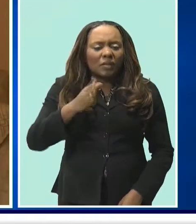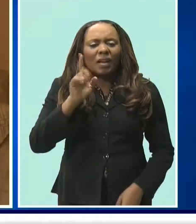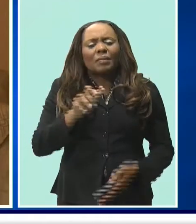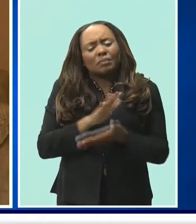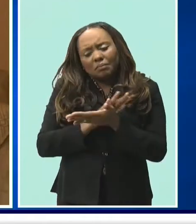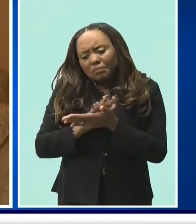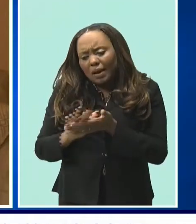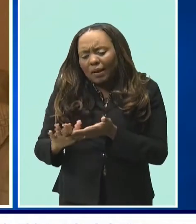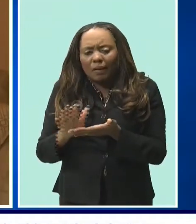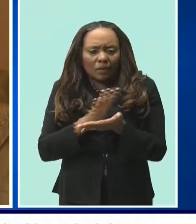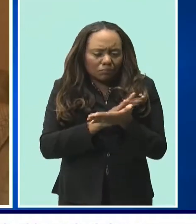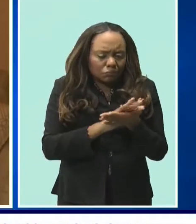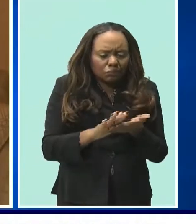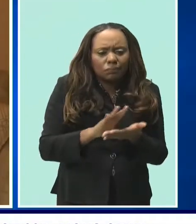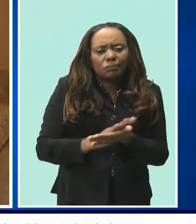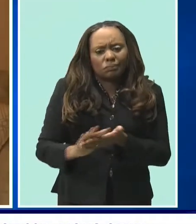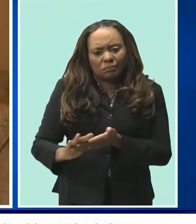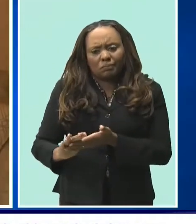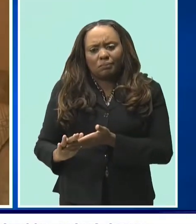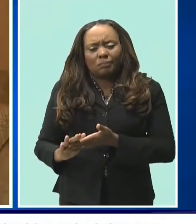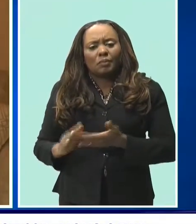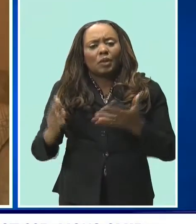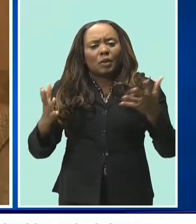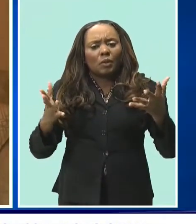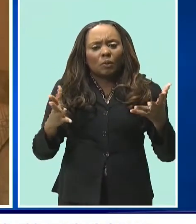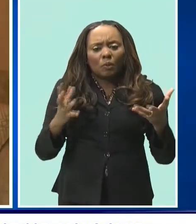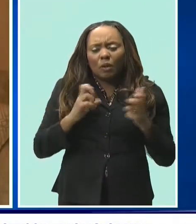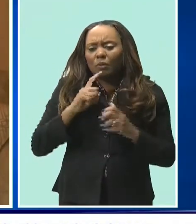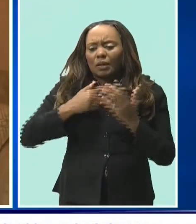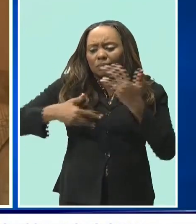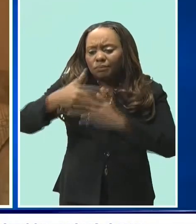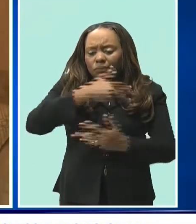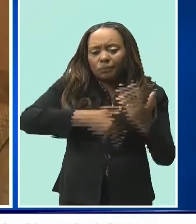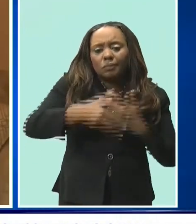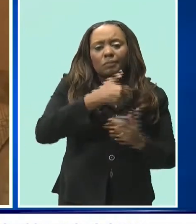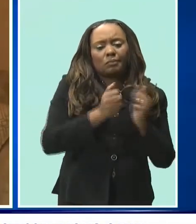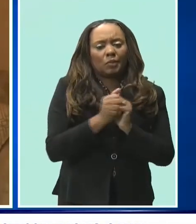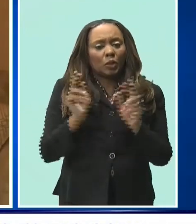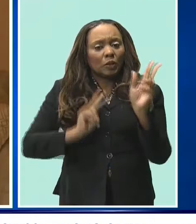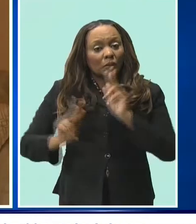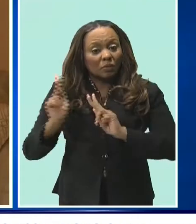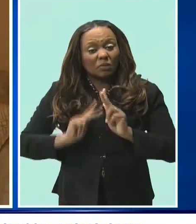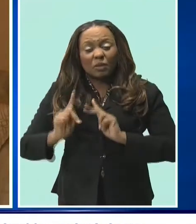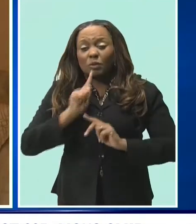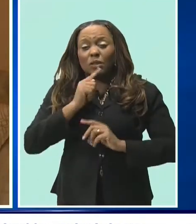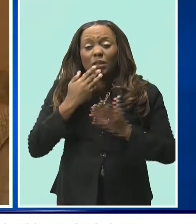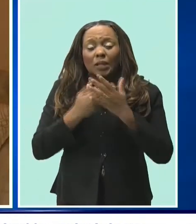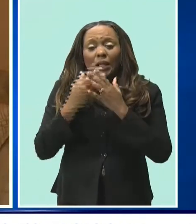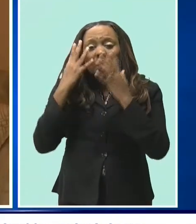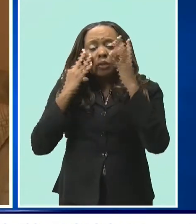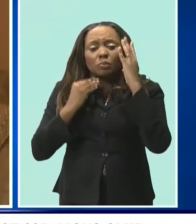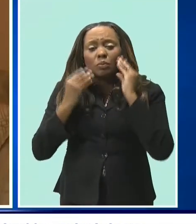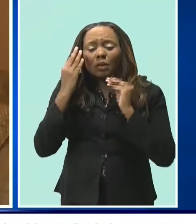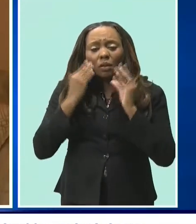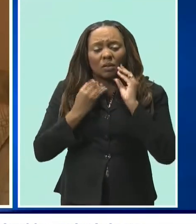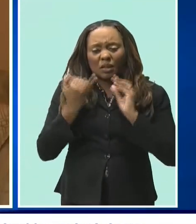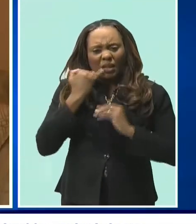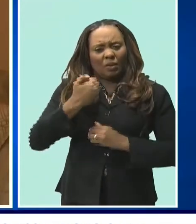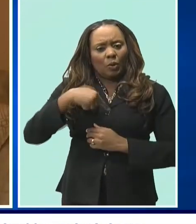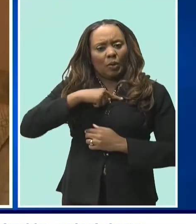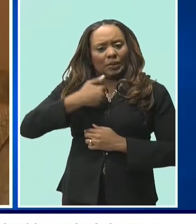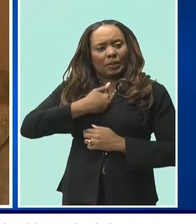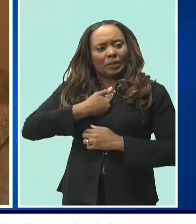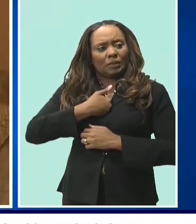to people. We need to make sure that the Lions engage in a good membership experience, because if we are strong in ourselves, we're